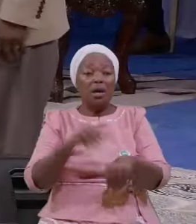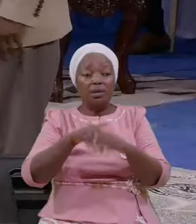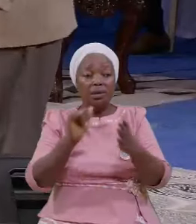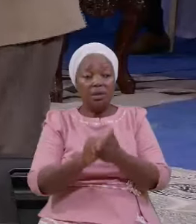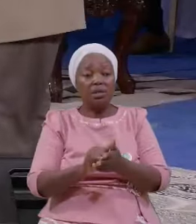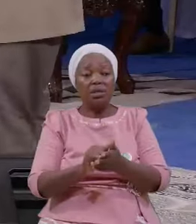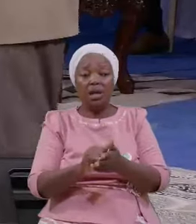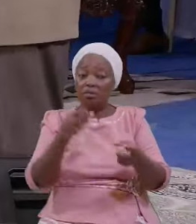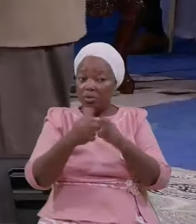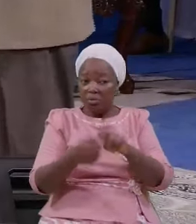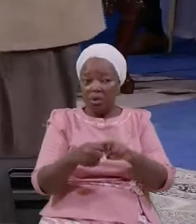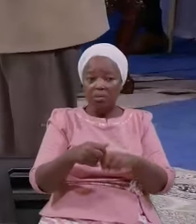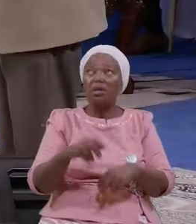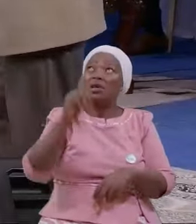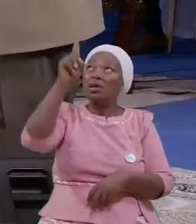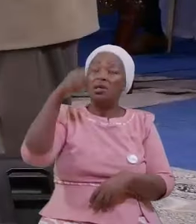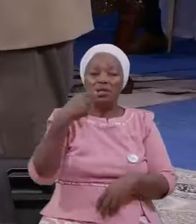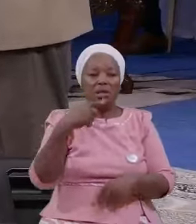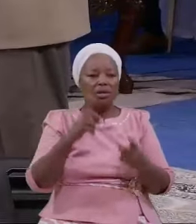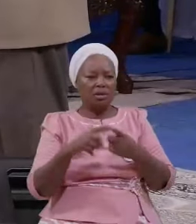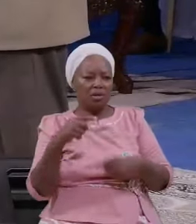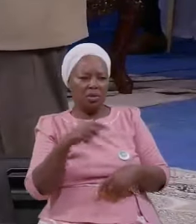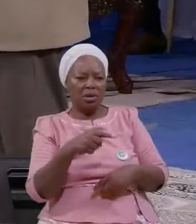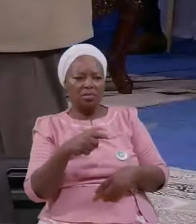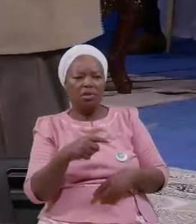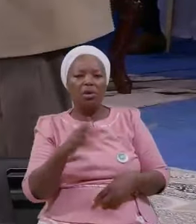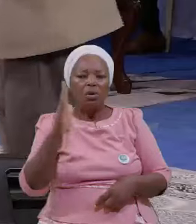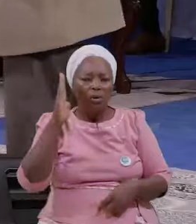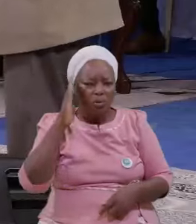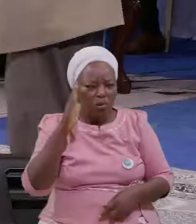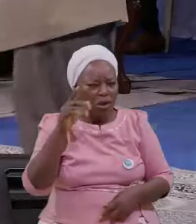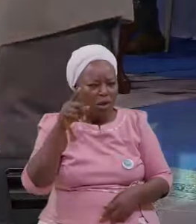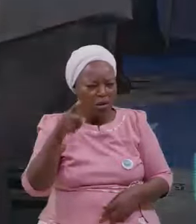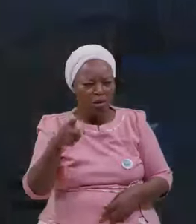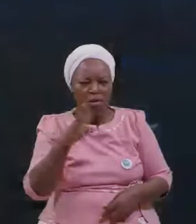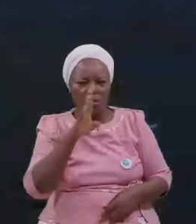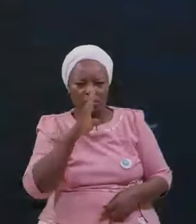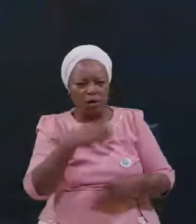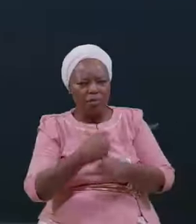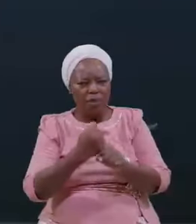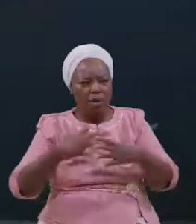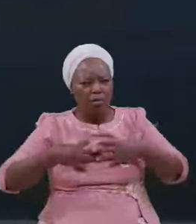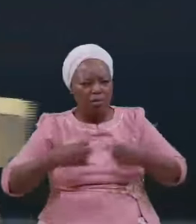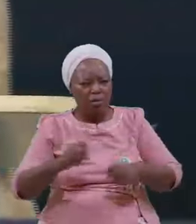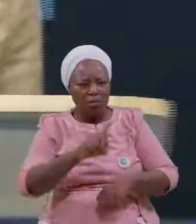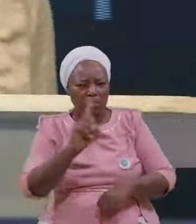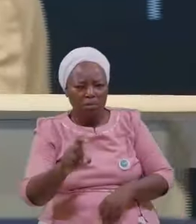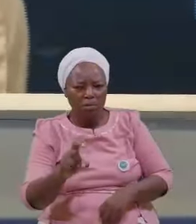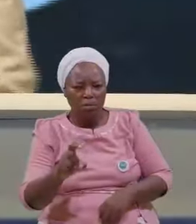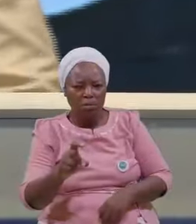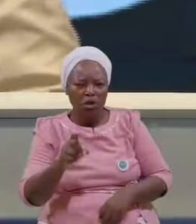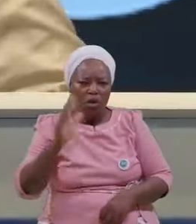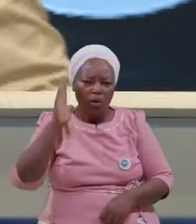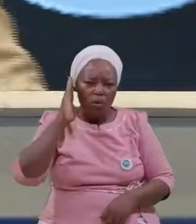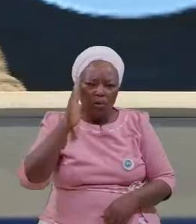unto him, wilt thou be made whole? Wilt thou be